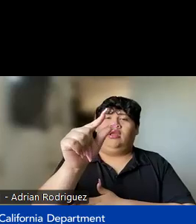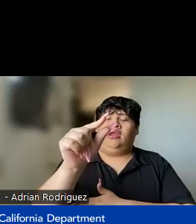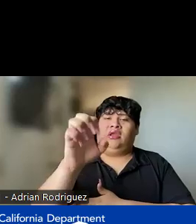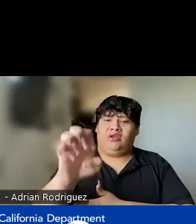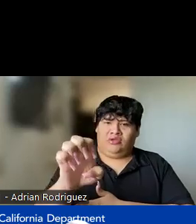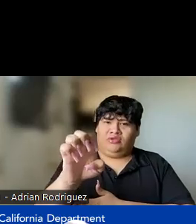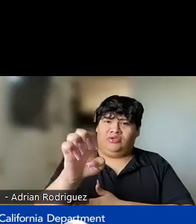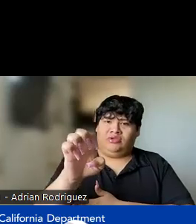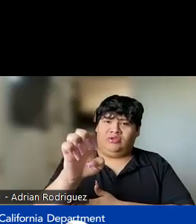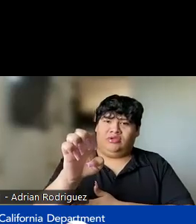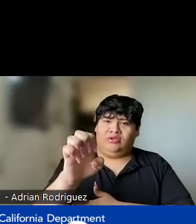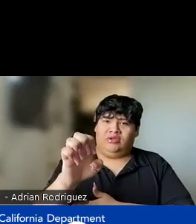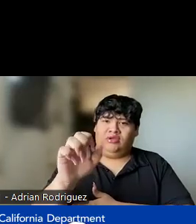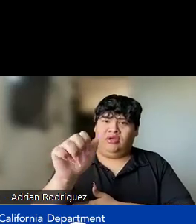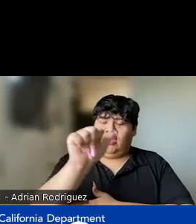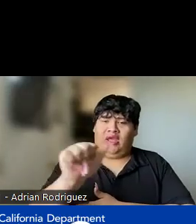ENGAGE, at